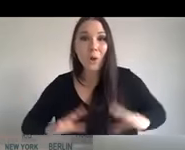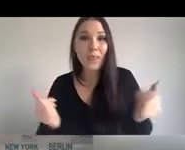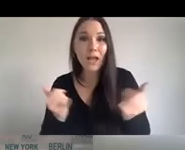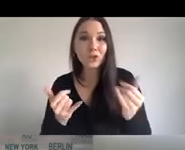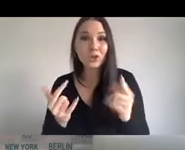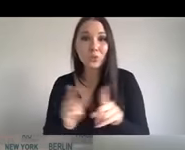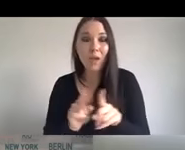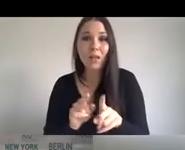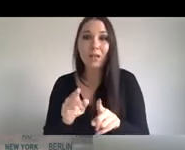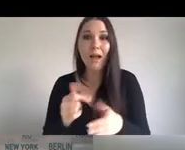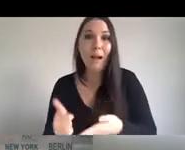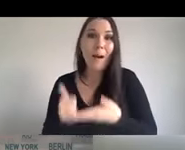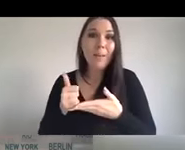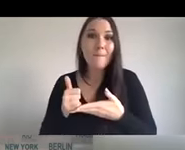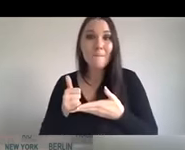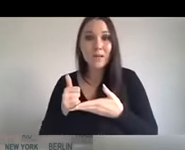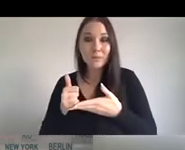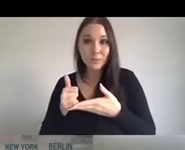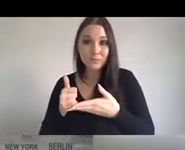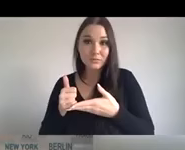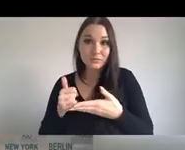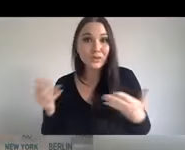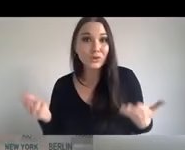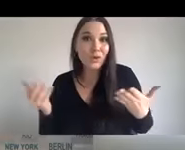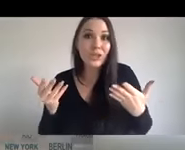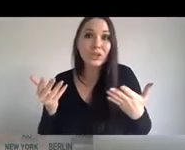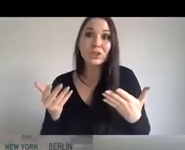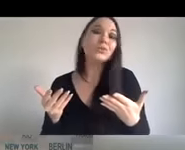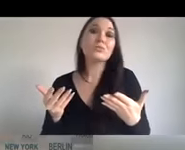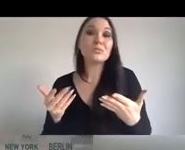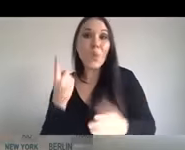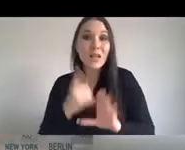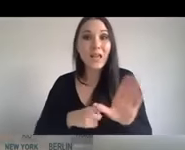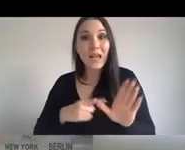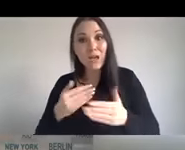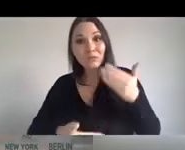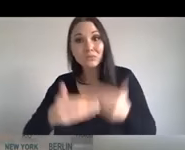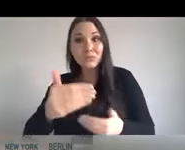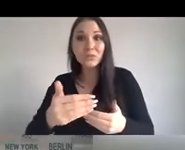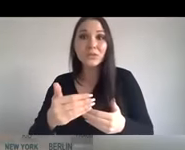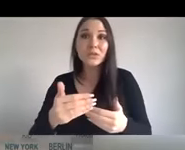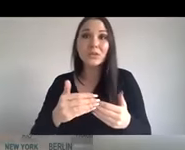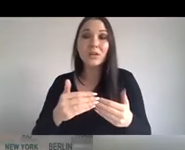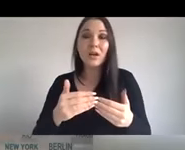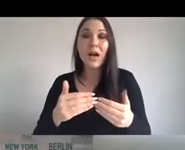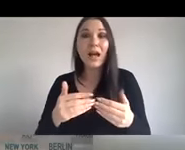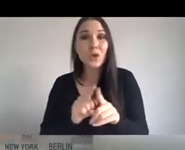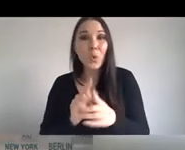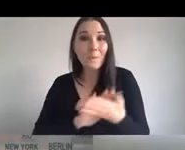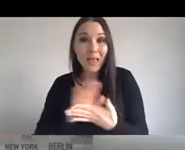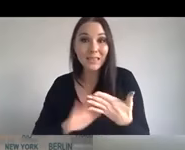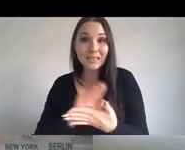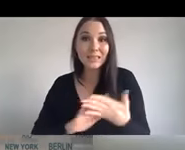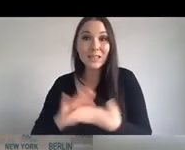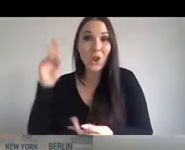help them on their path maybe to a career in soccer. And for us, this means that our system needs to have low